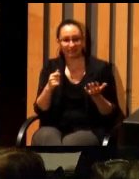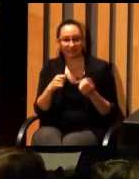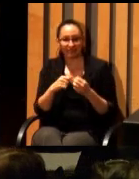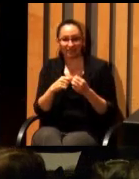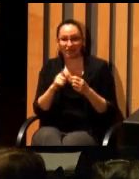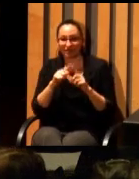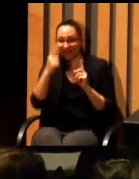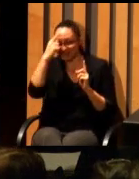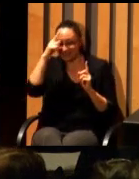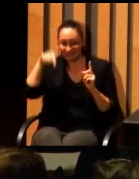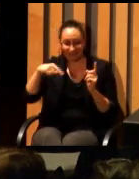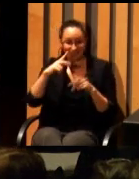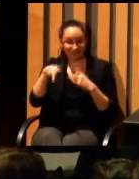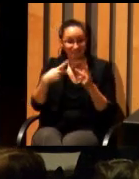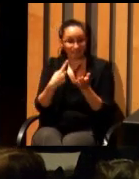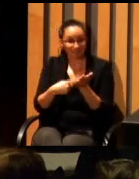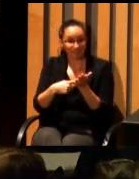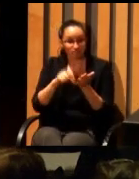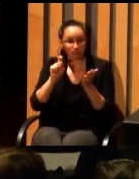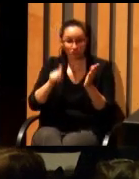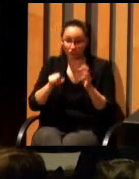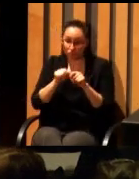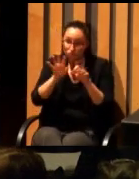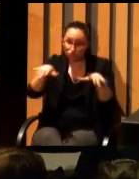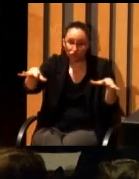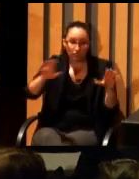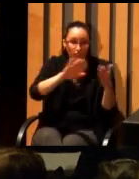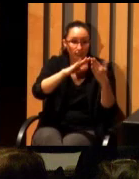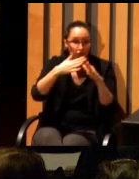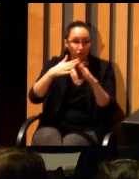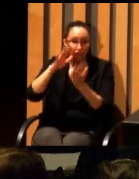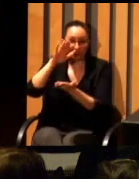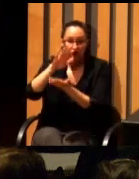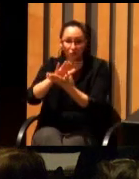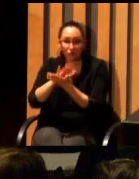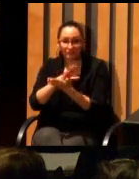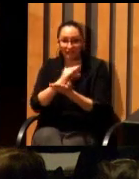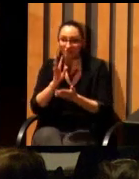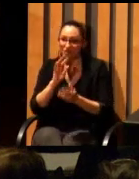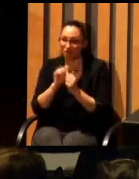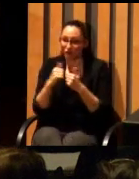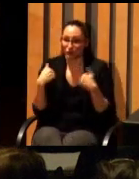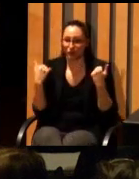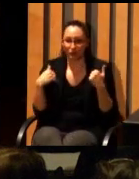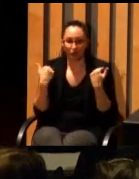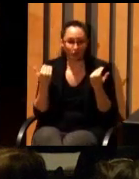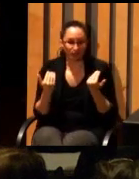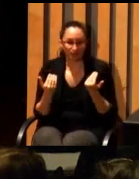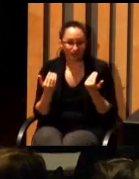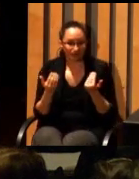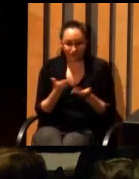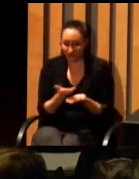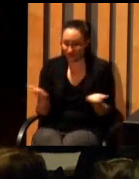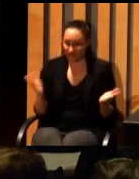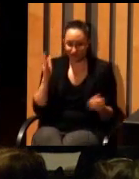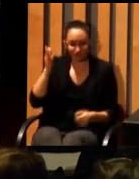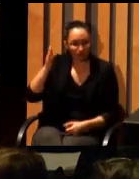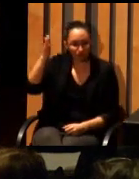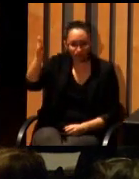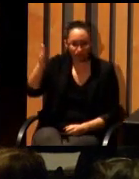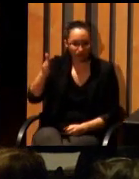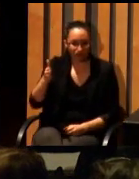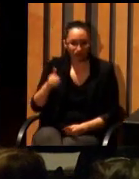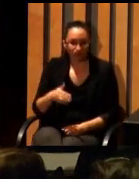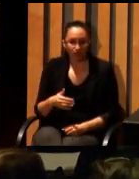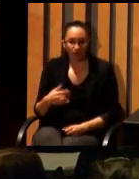into our communities and schools and like enlighten our youth about it, I mean, they're the future. We can bury